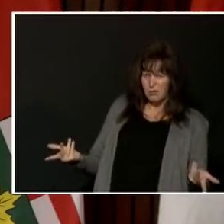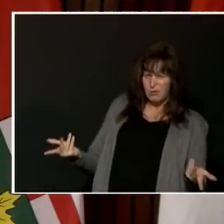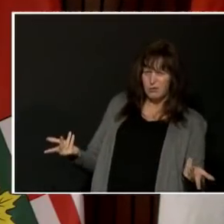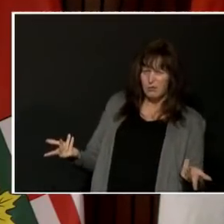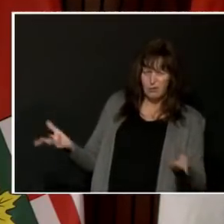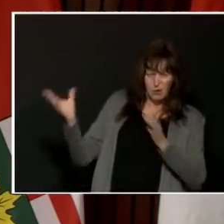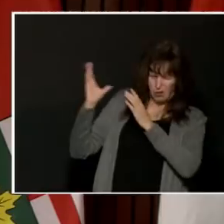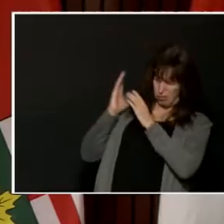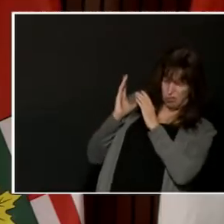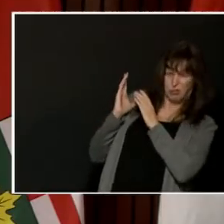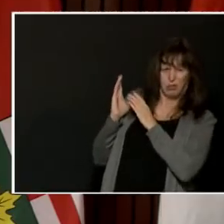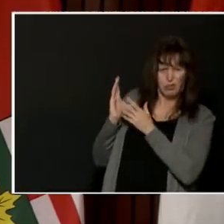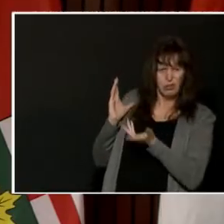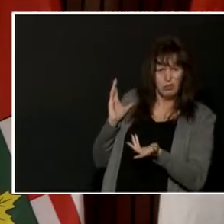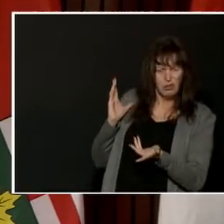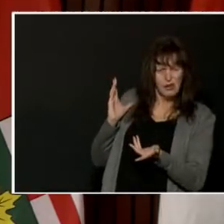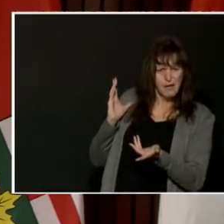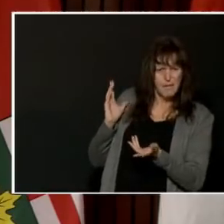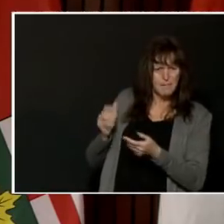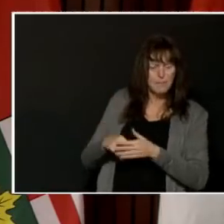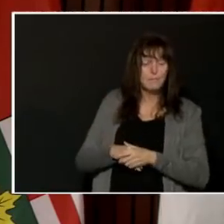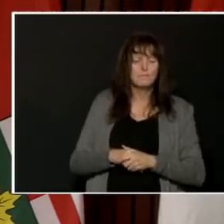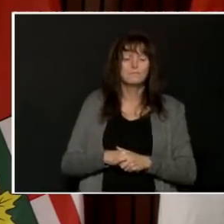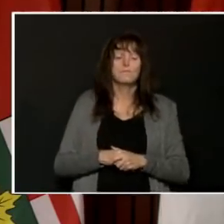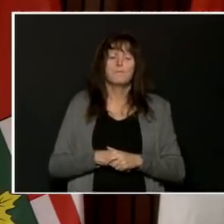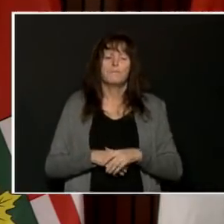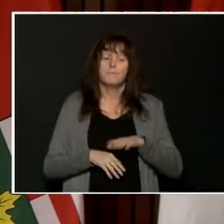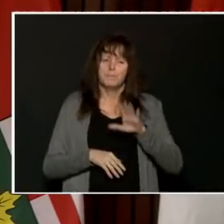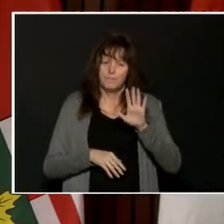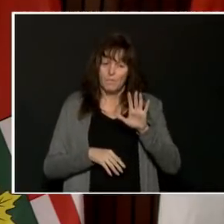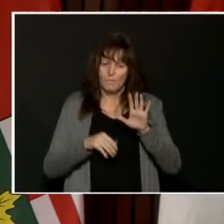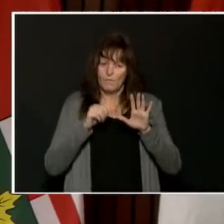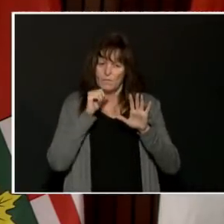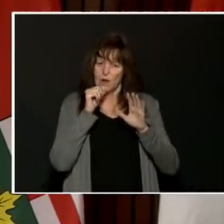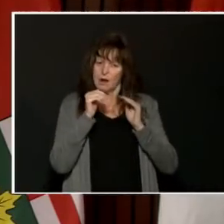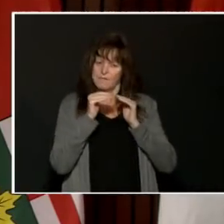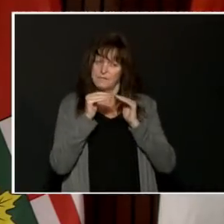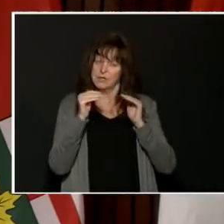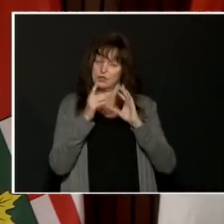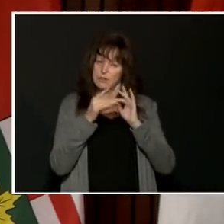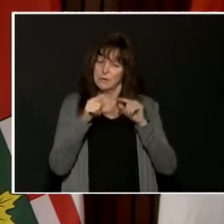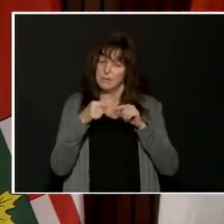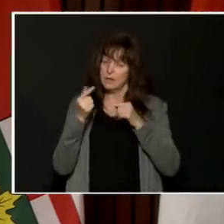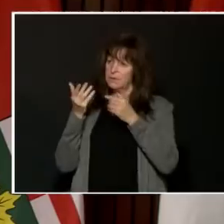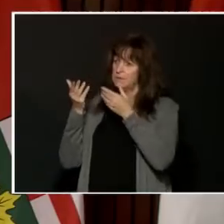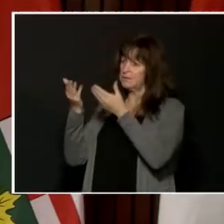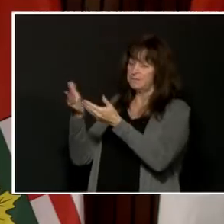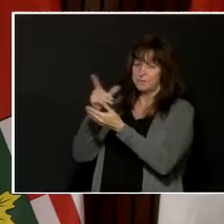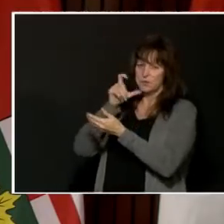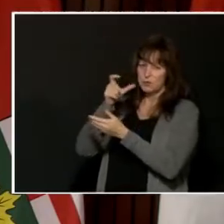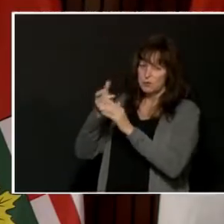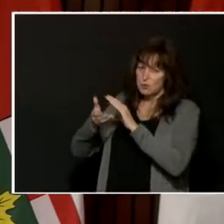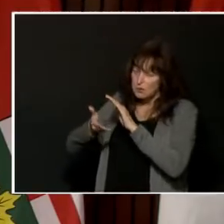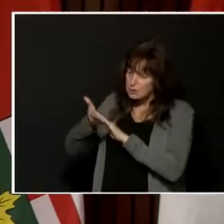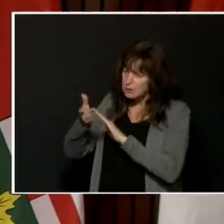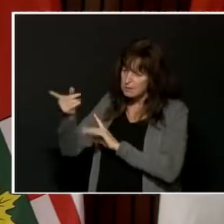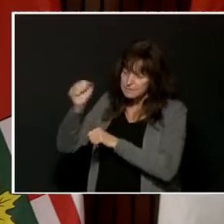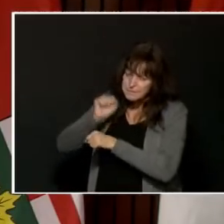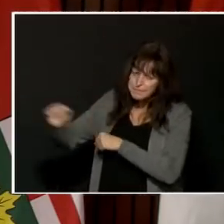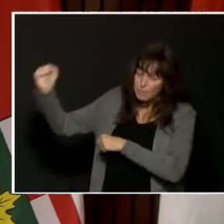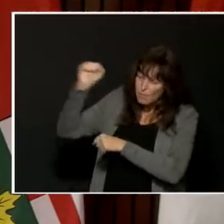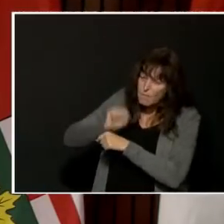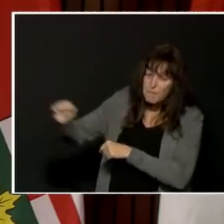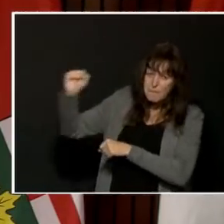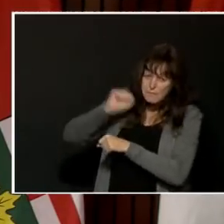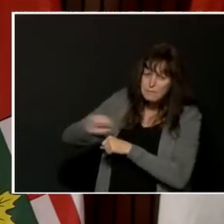I think that's an unfair statement about some very, very hard work by people within our system over the last while. If you take a